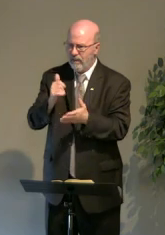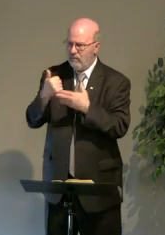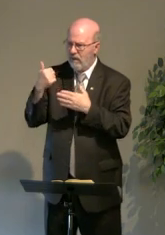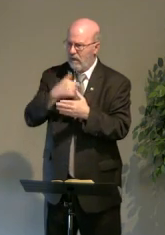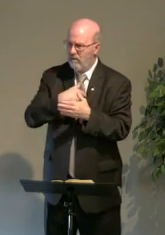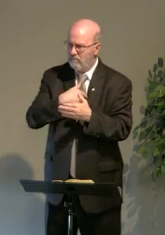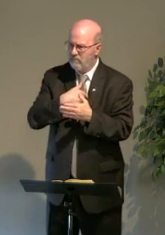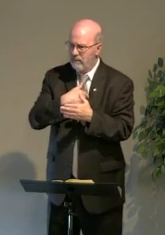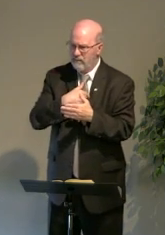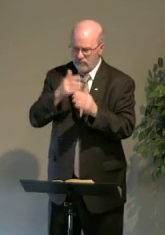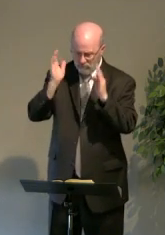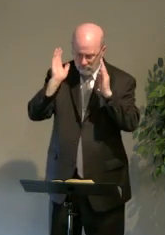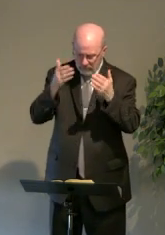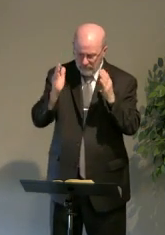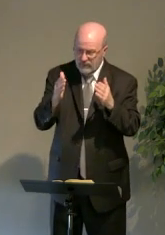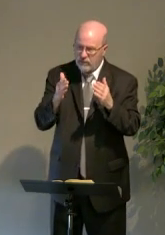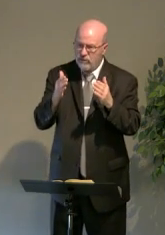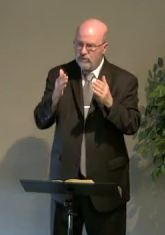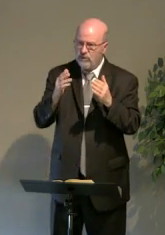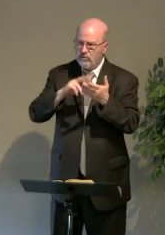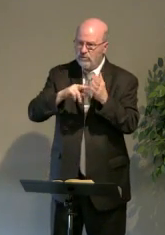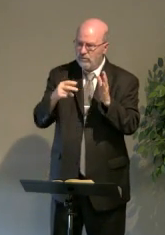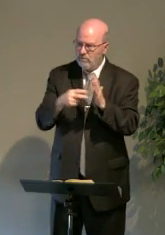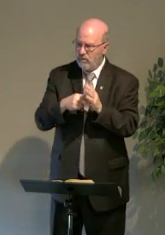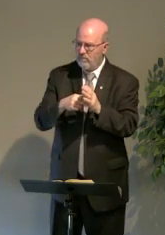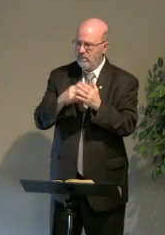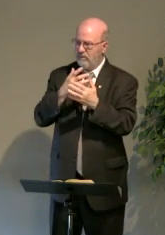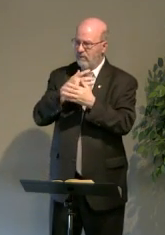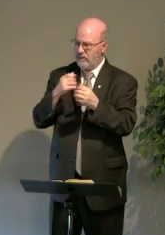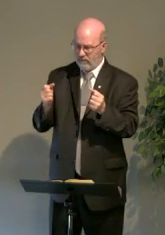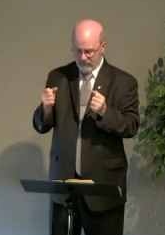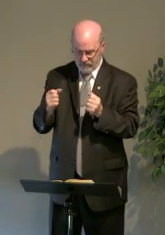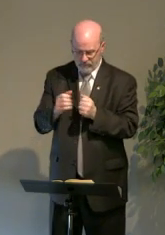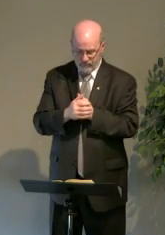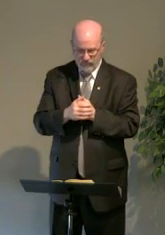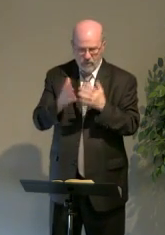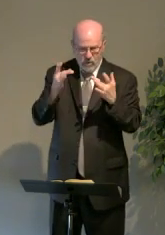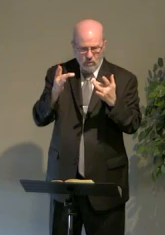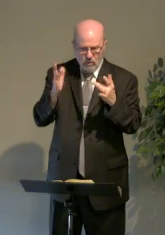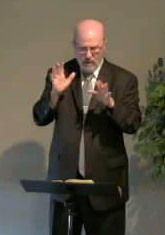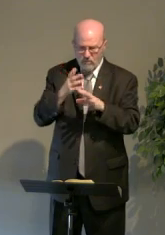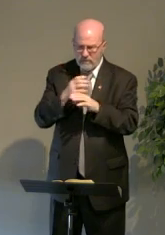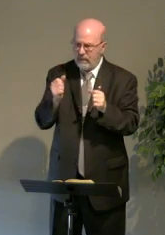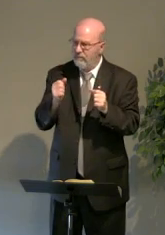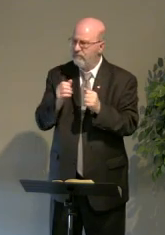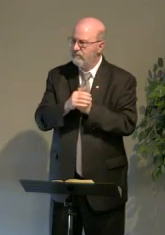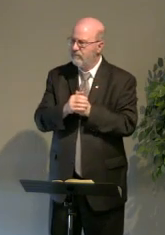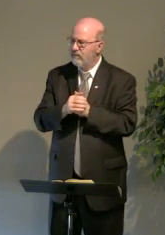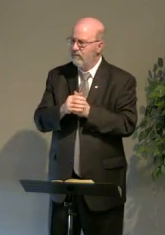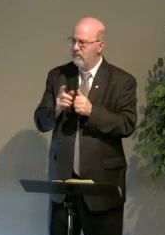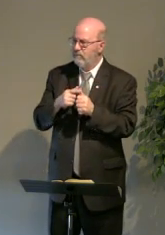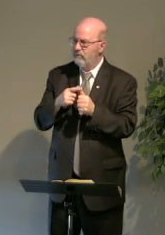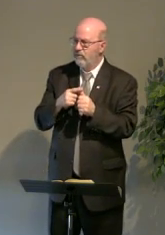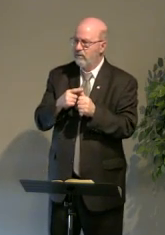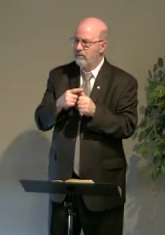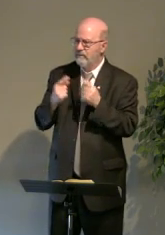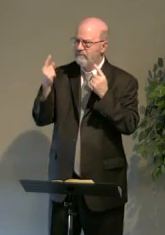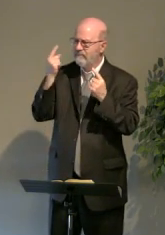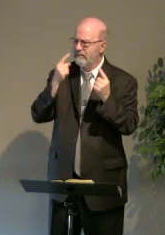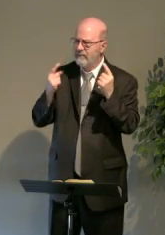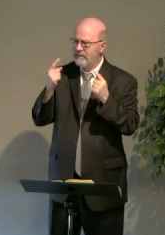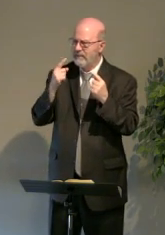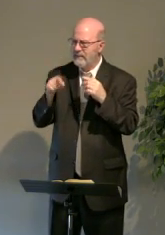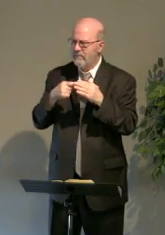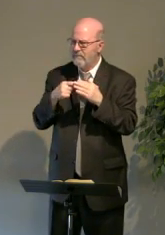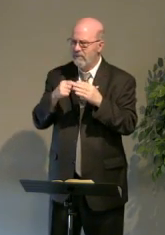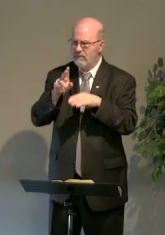us to give some attention to the purpose of our salvation. Why are we saved? So number one, think about